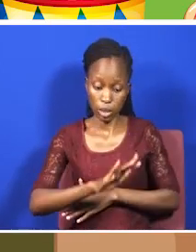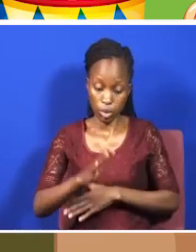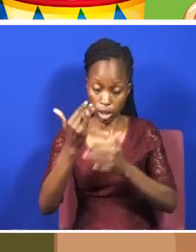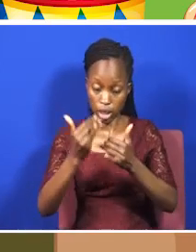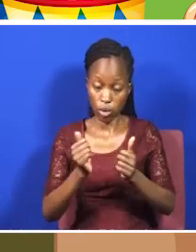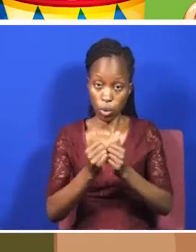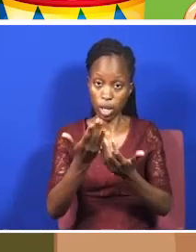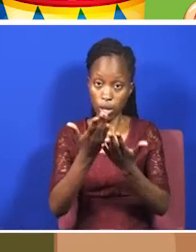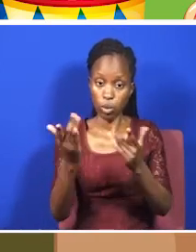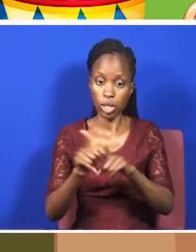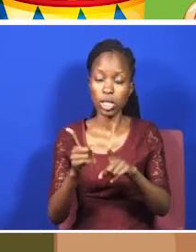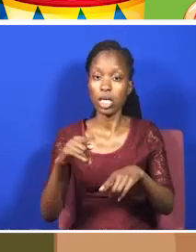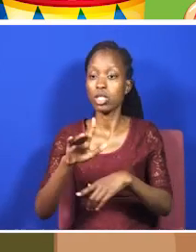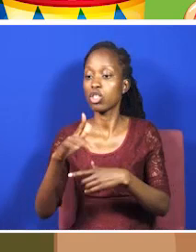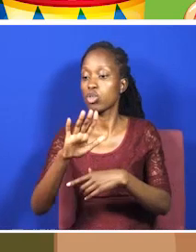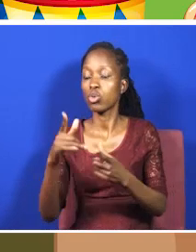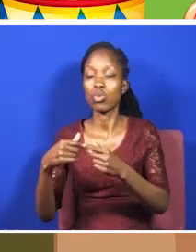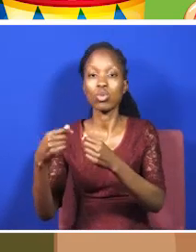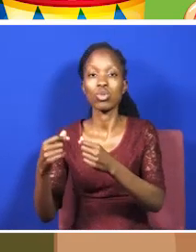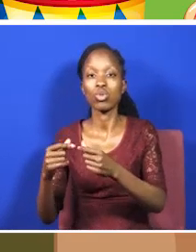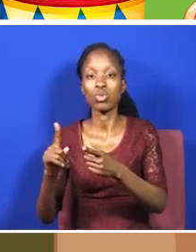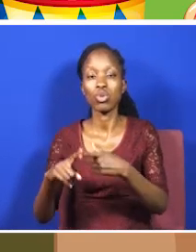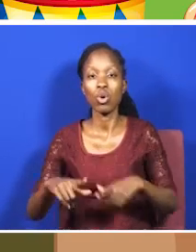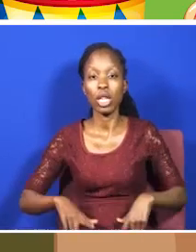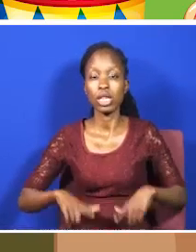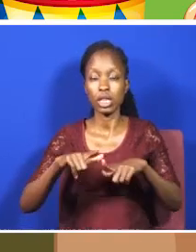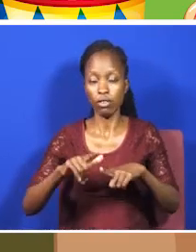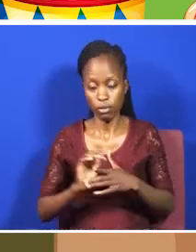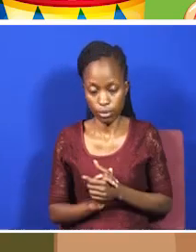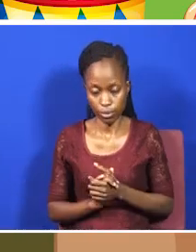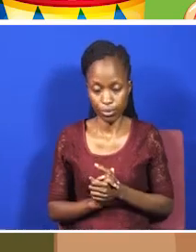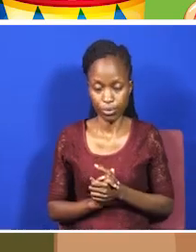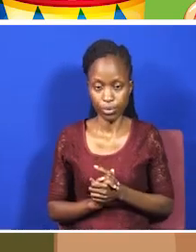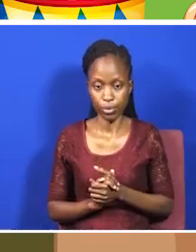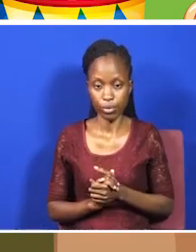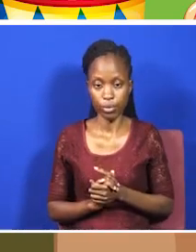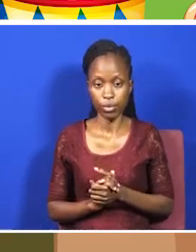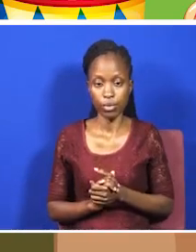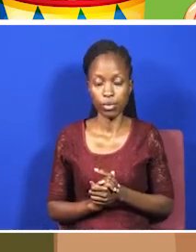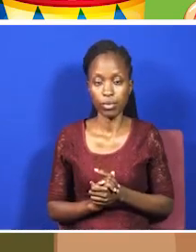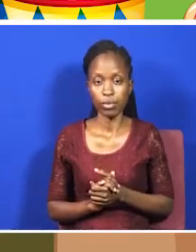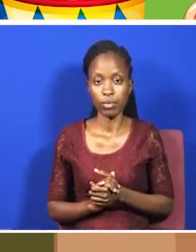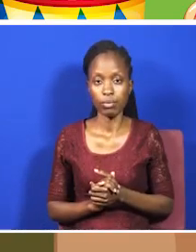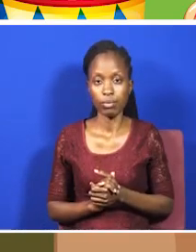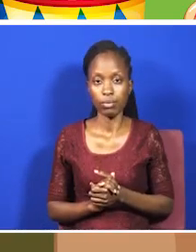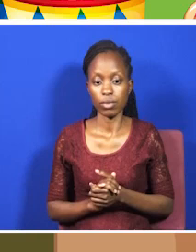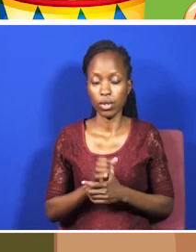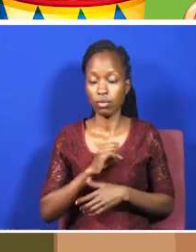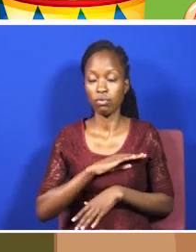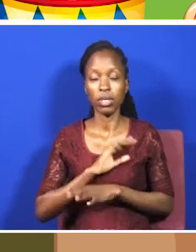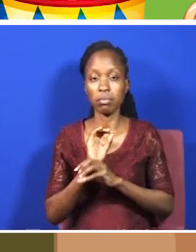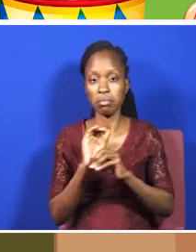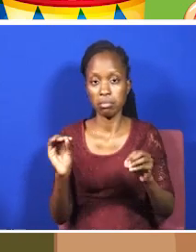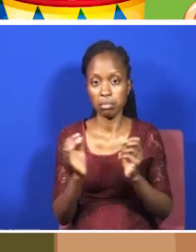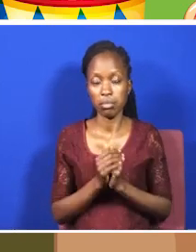present with you. His presence is with you even as you walk this life. And